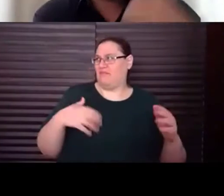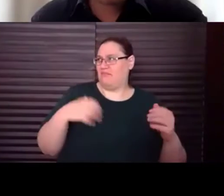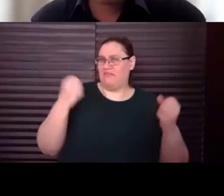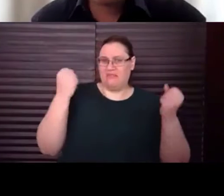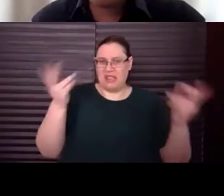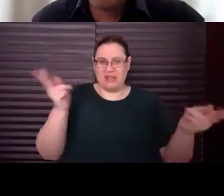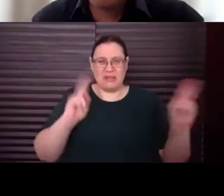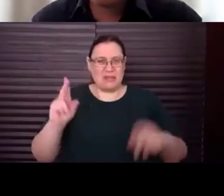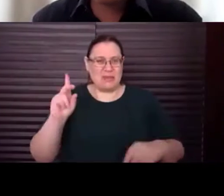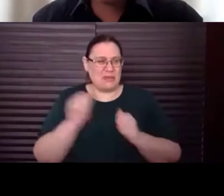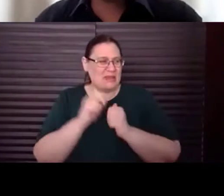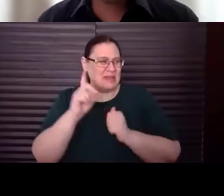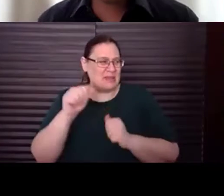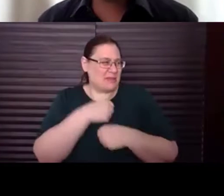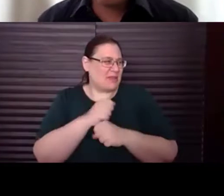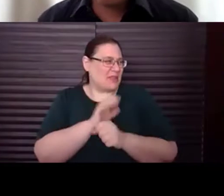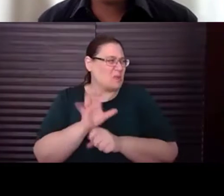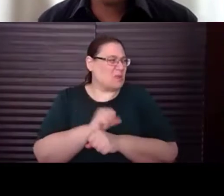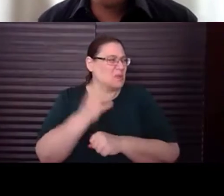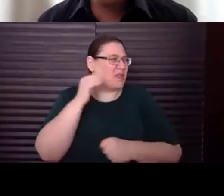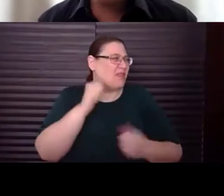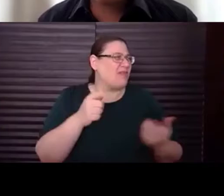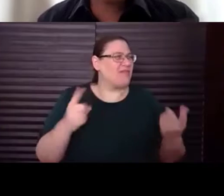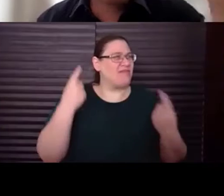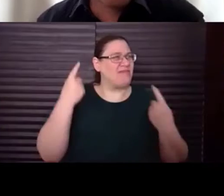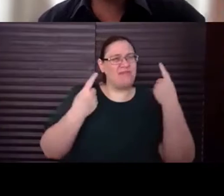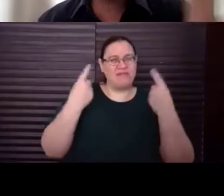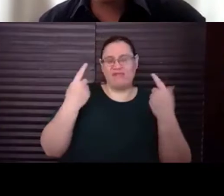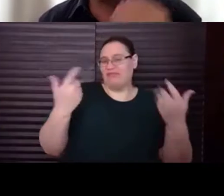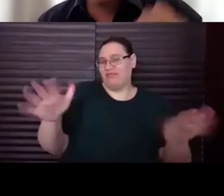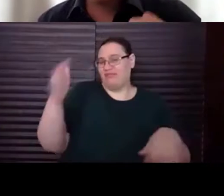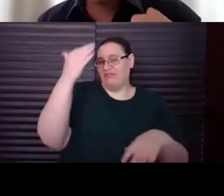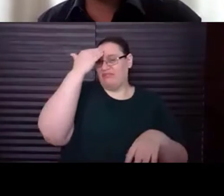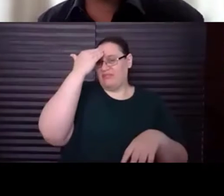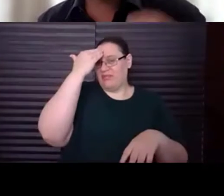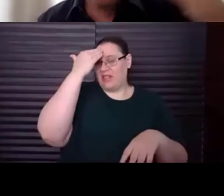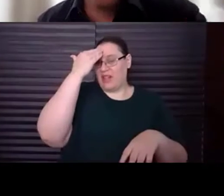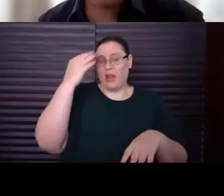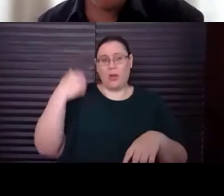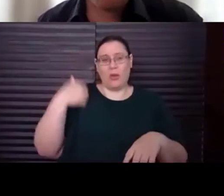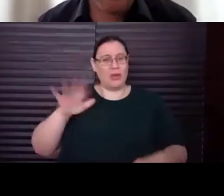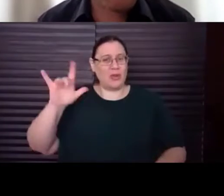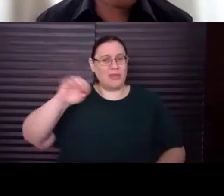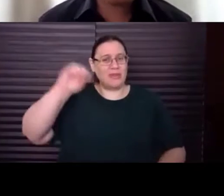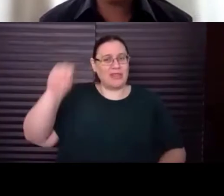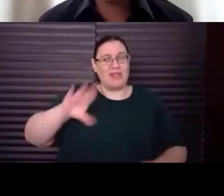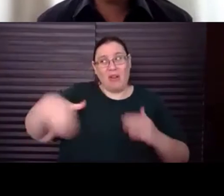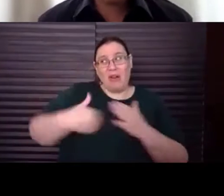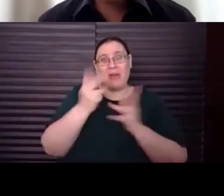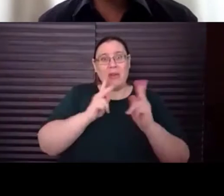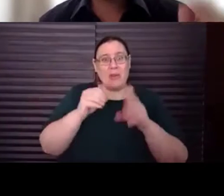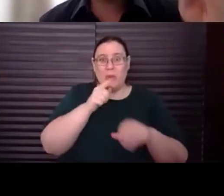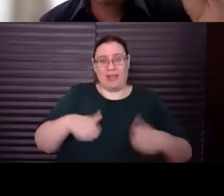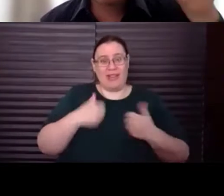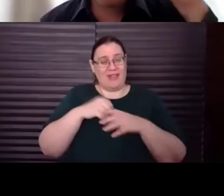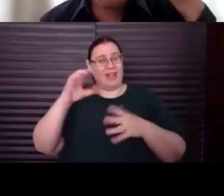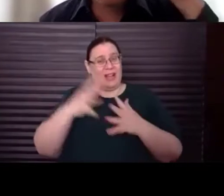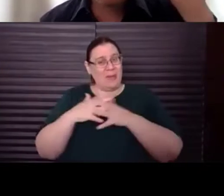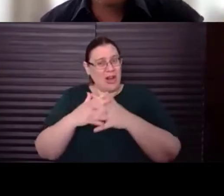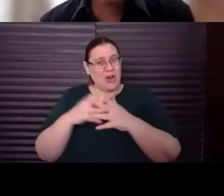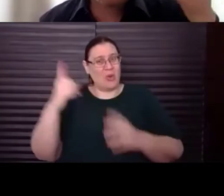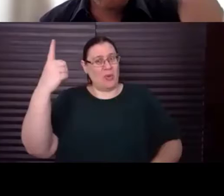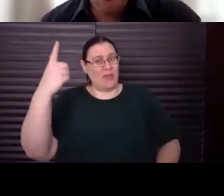disabilities creating their own work? Because as we know, we're 1 in 4 Americans that has some form of disability. That's